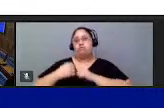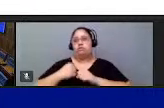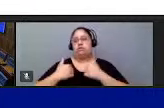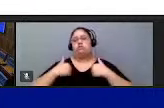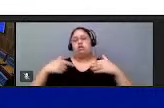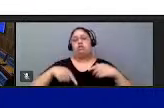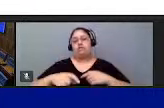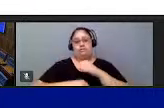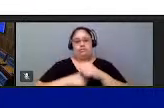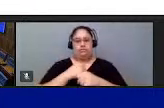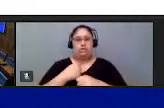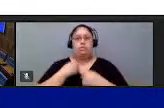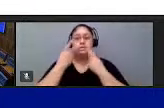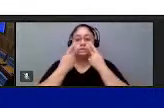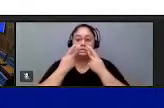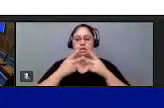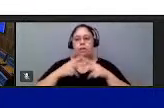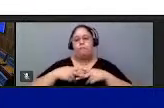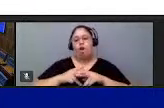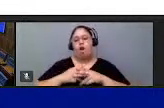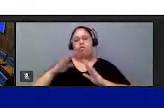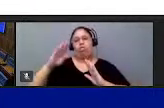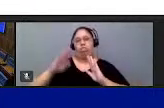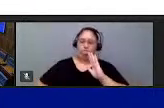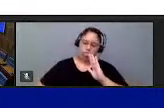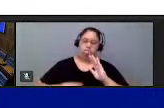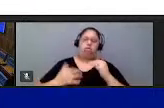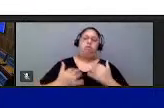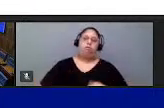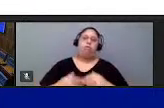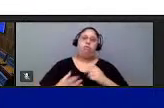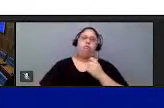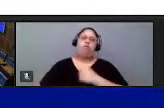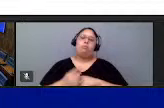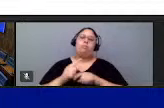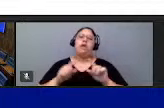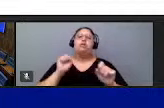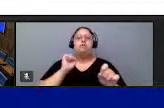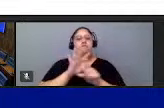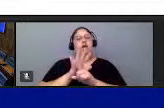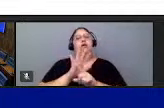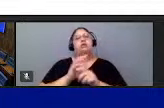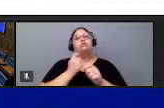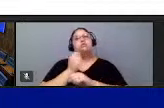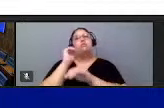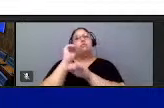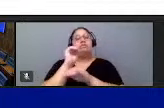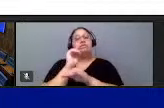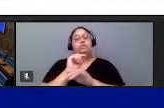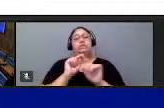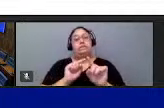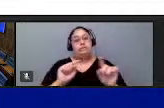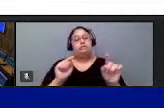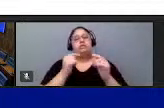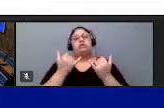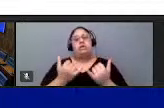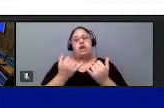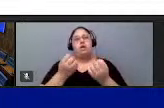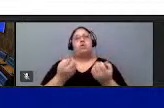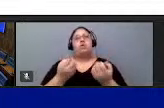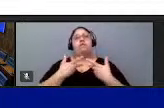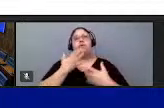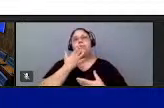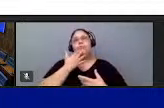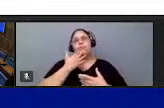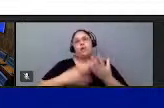year where we saw a productivity dropping substantially and of course affecting exports um which have the risk of